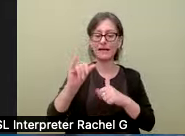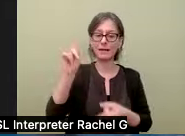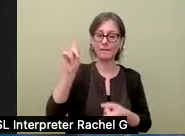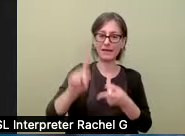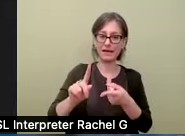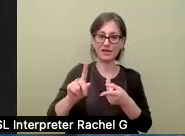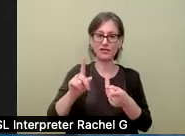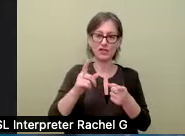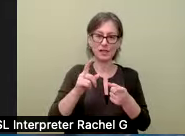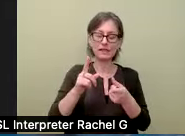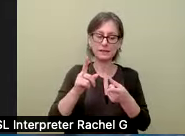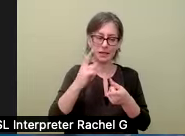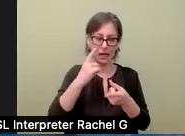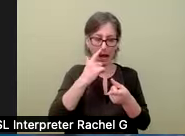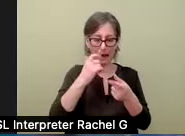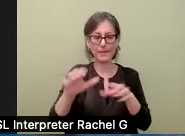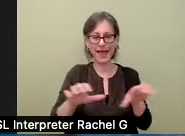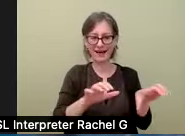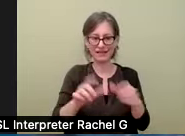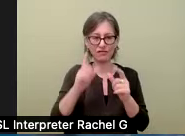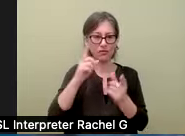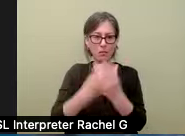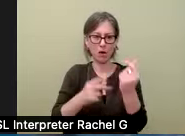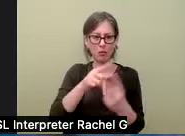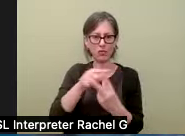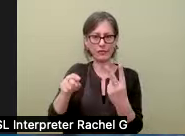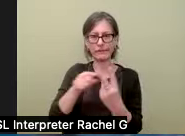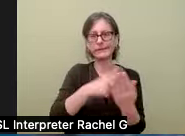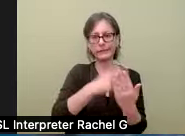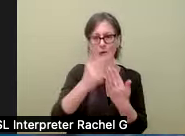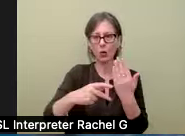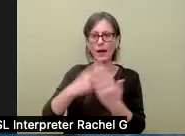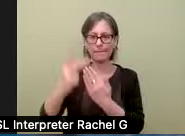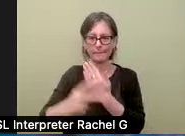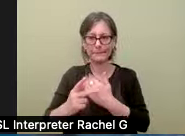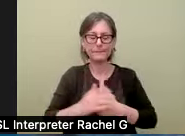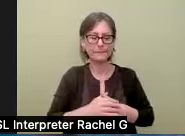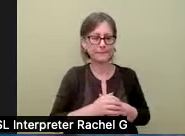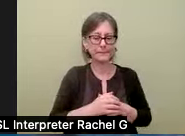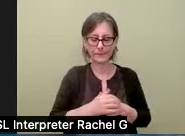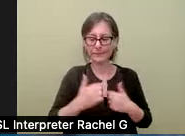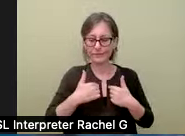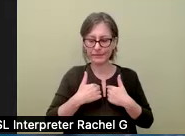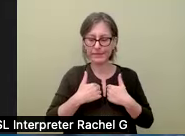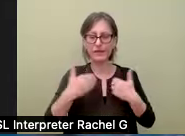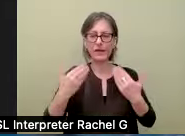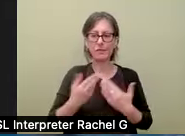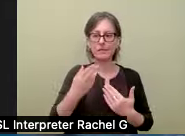activities both again for earthquake and tsunami programs. And I am based at the